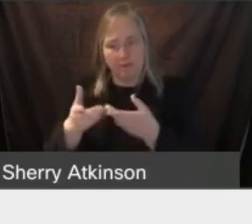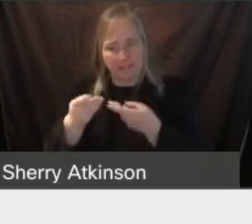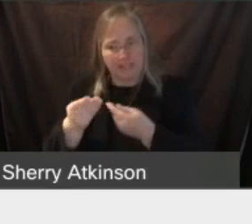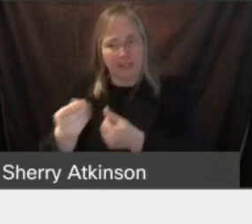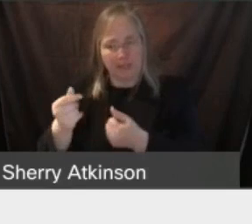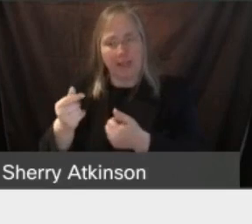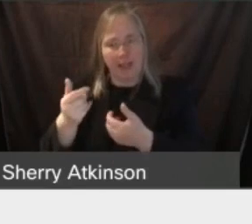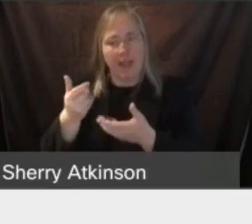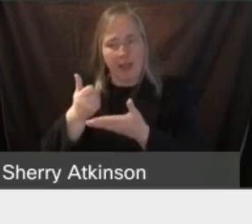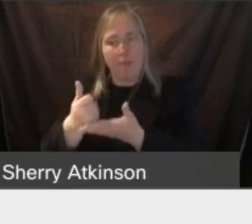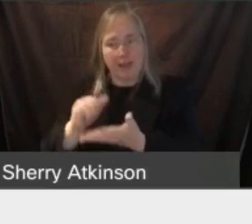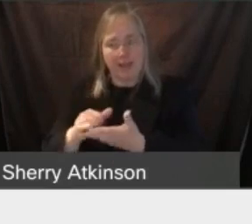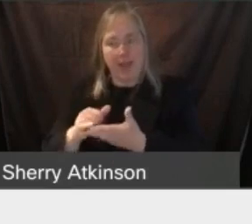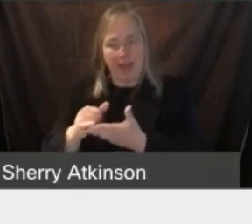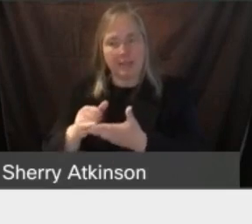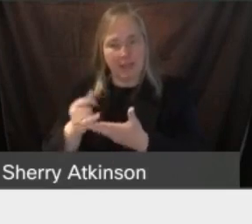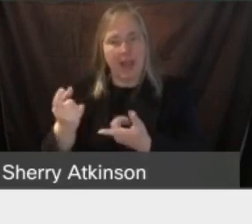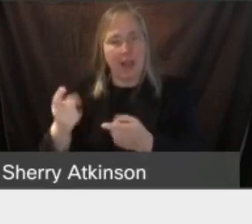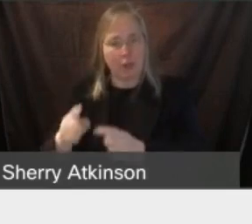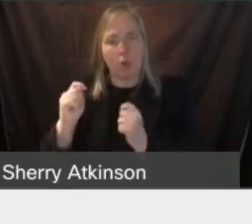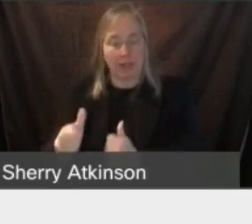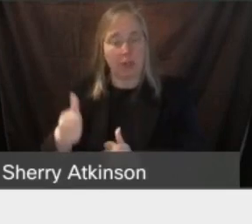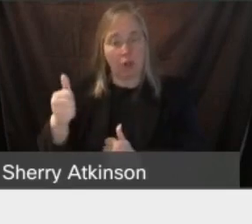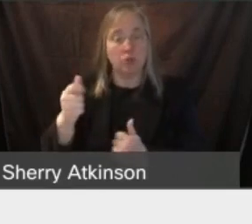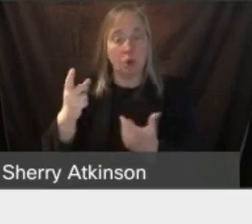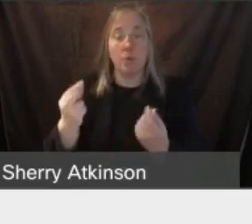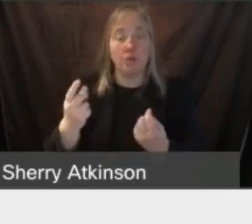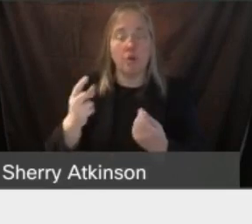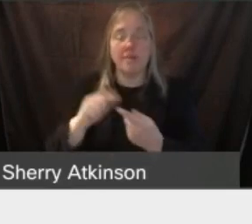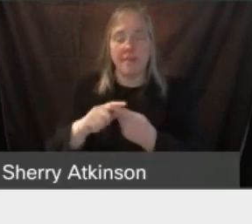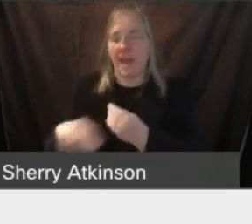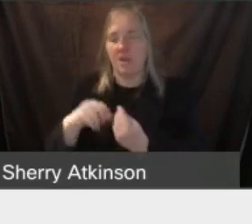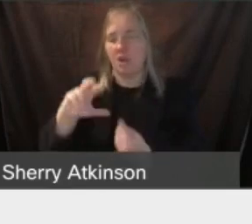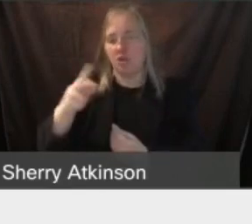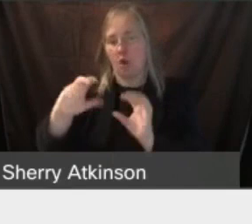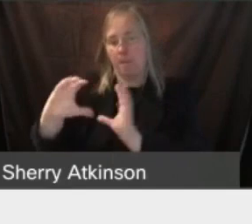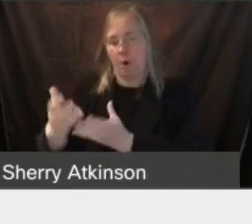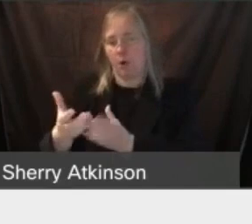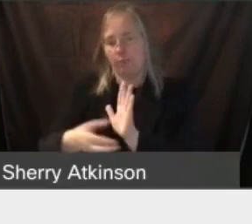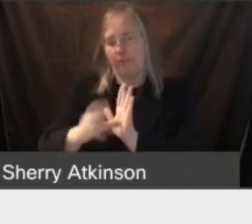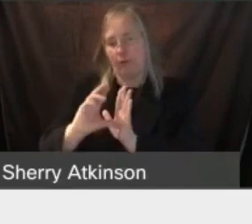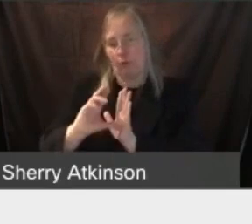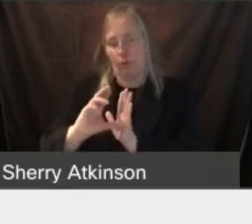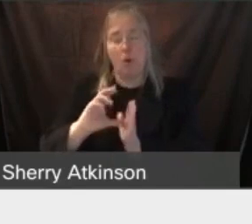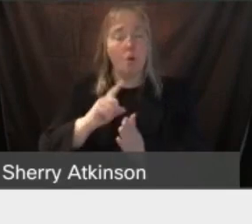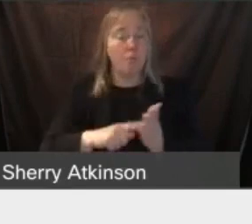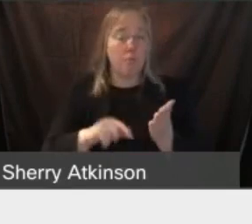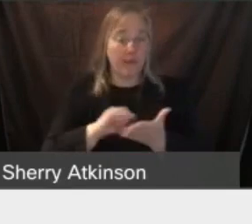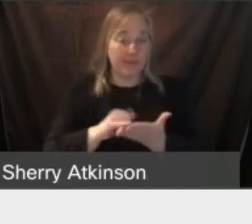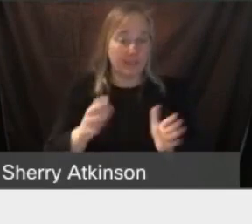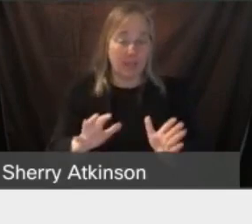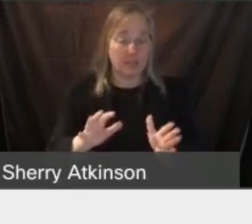And in doing that, what they have done is added third-party review. So what that does is allows